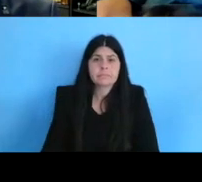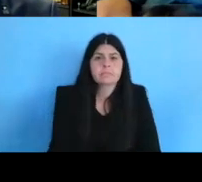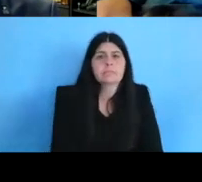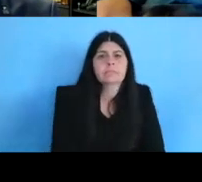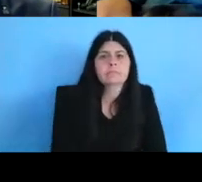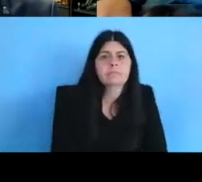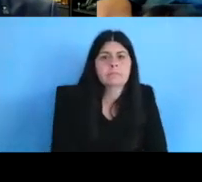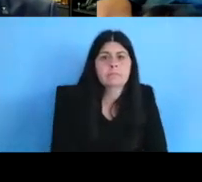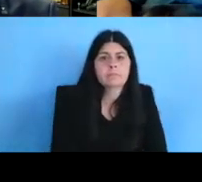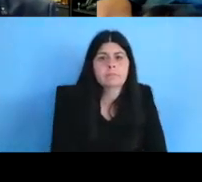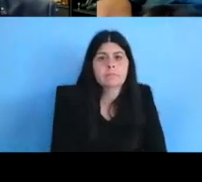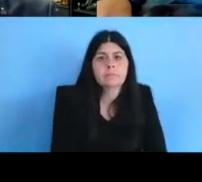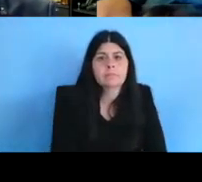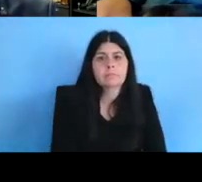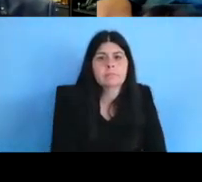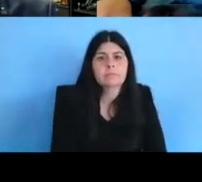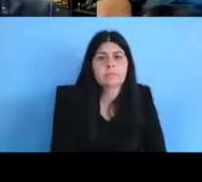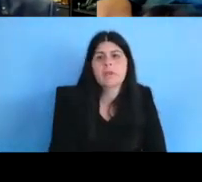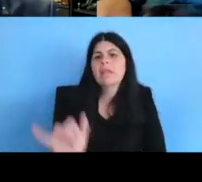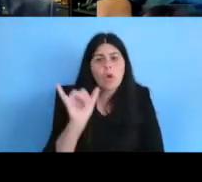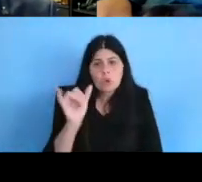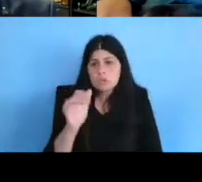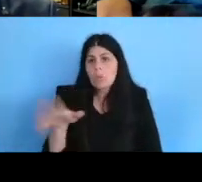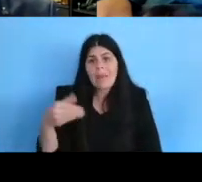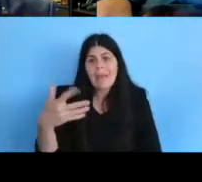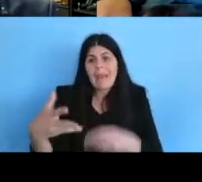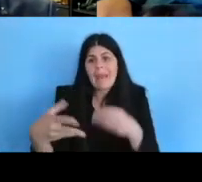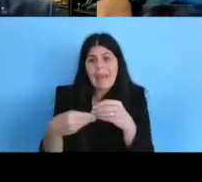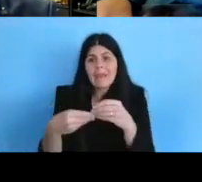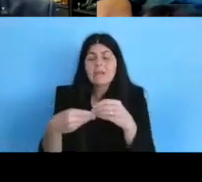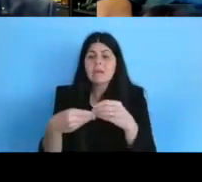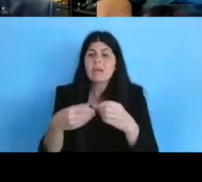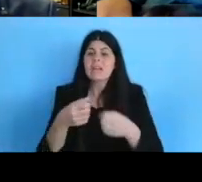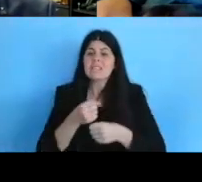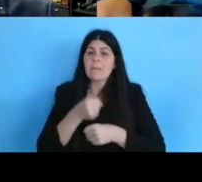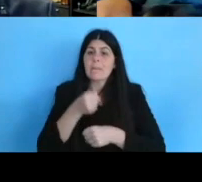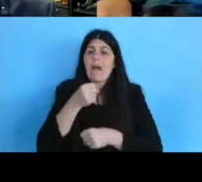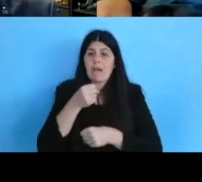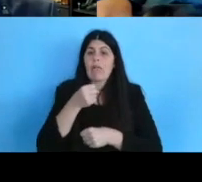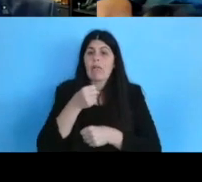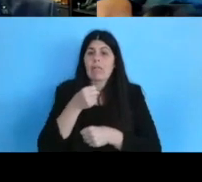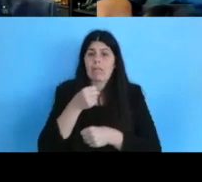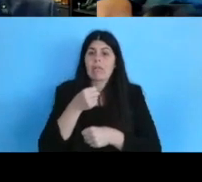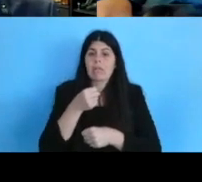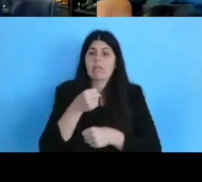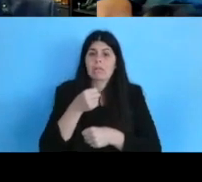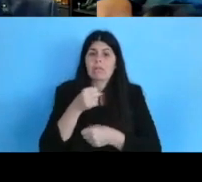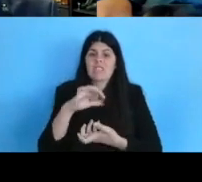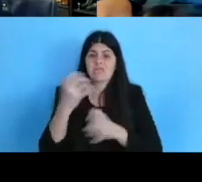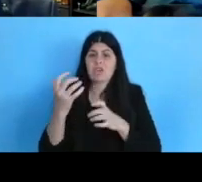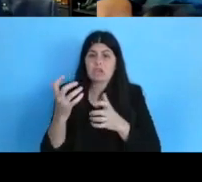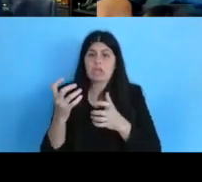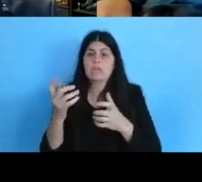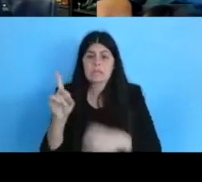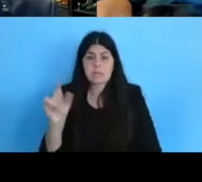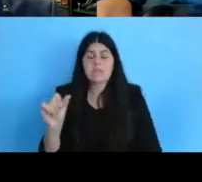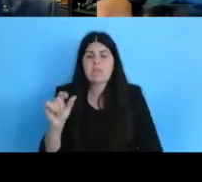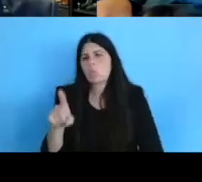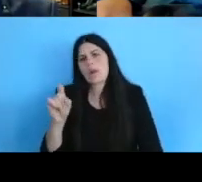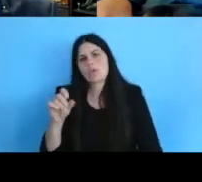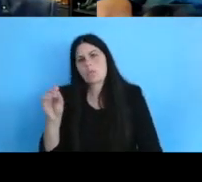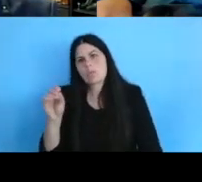veterans with spinal cord injury and dysfunction, which typically is 100% service-connected disability.